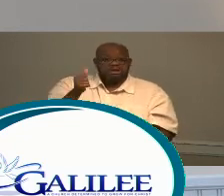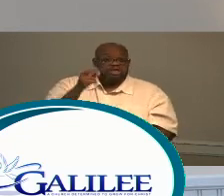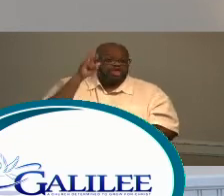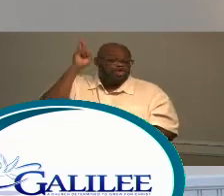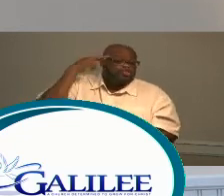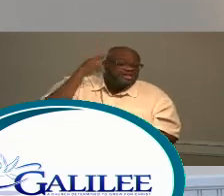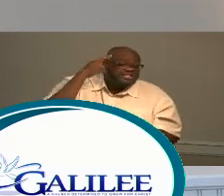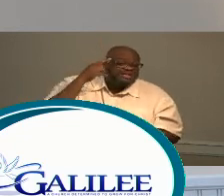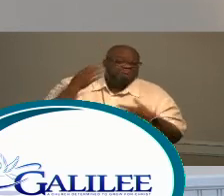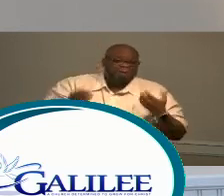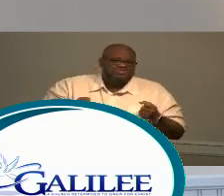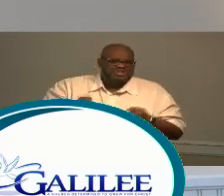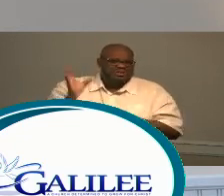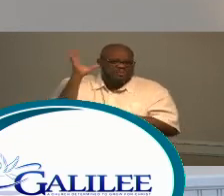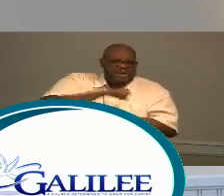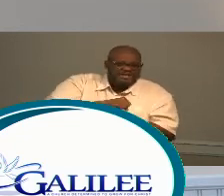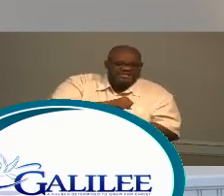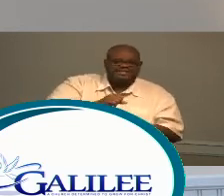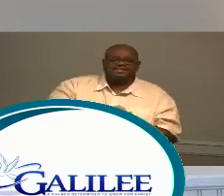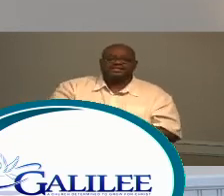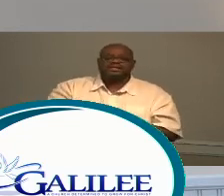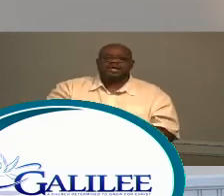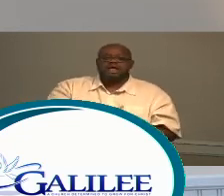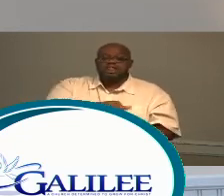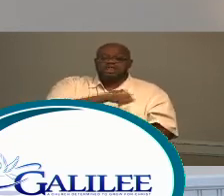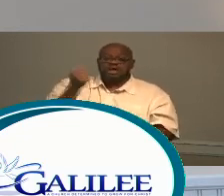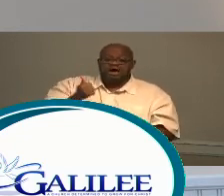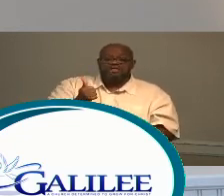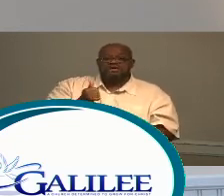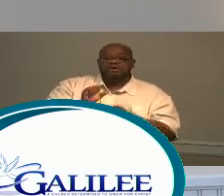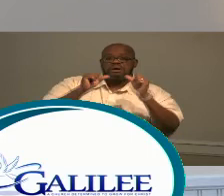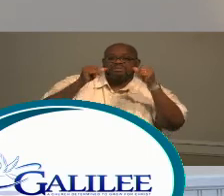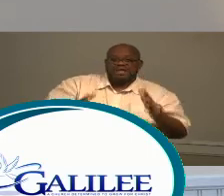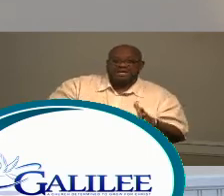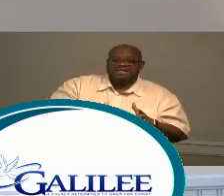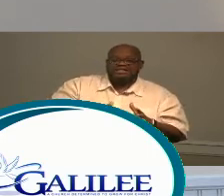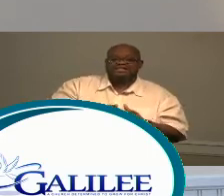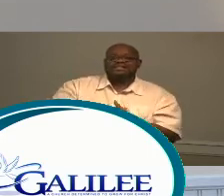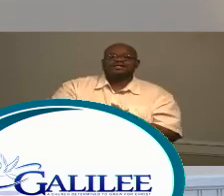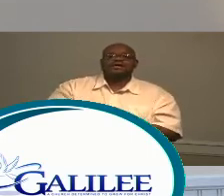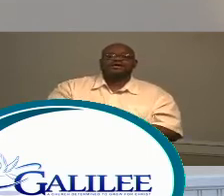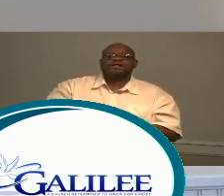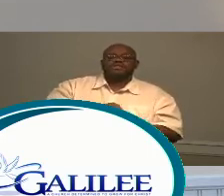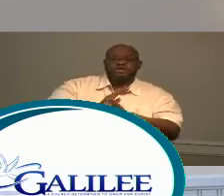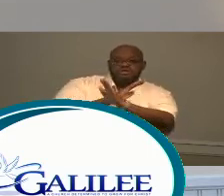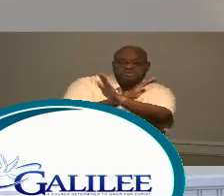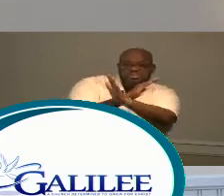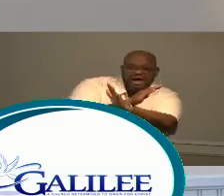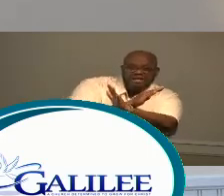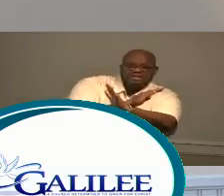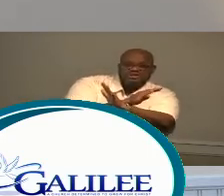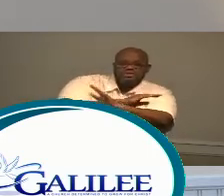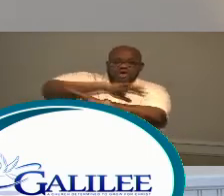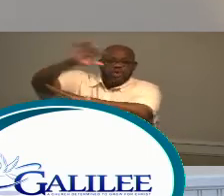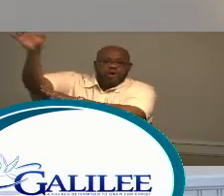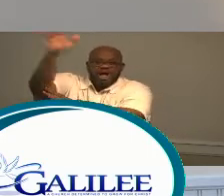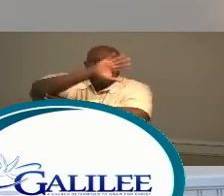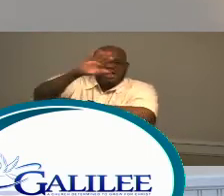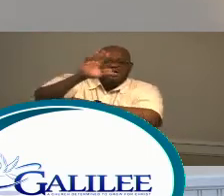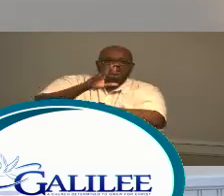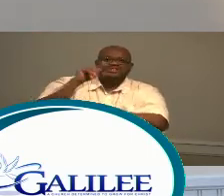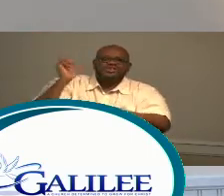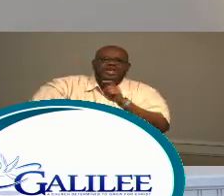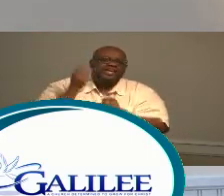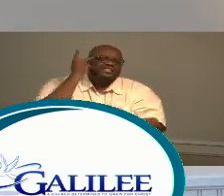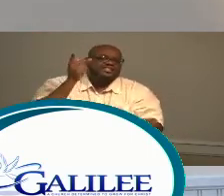basketball is because the opposing team is in a player's face. It's the job of the opposing team to wave their hands in the shooter's face